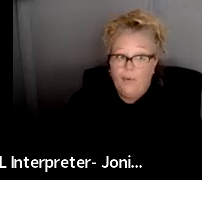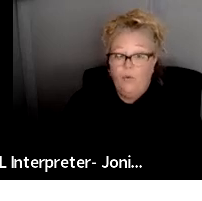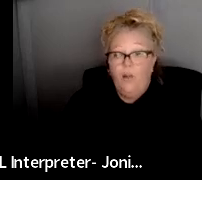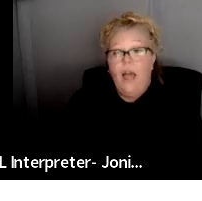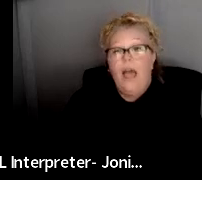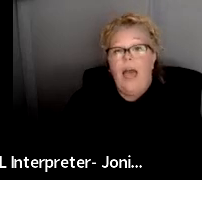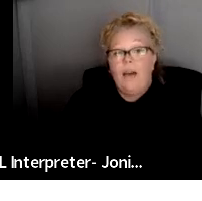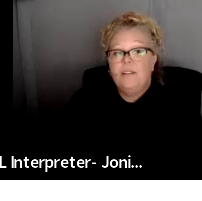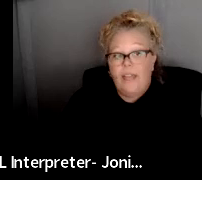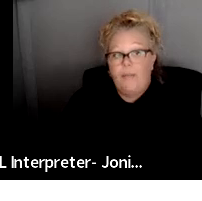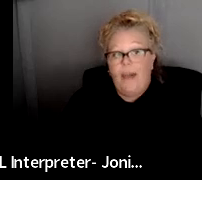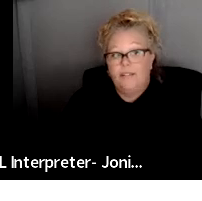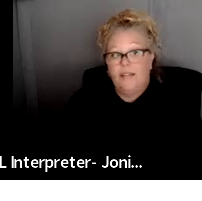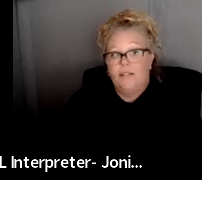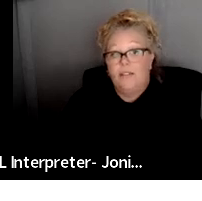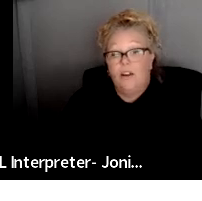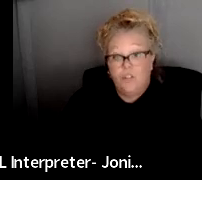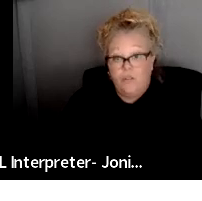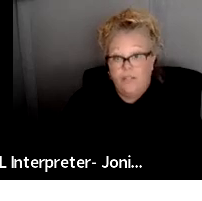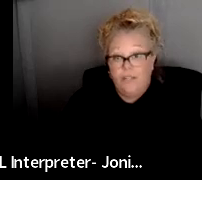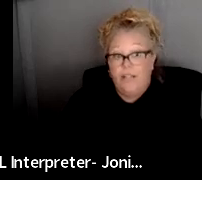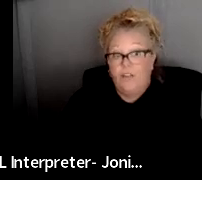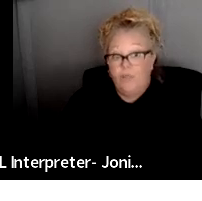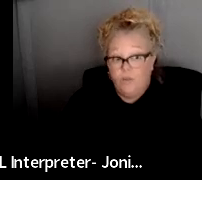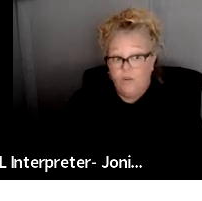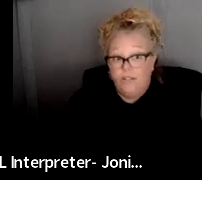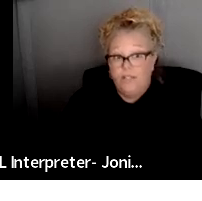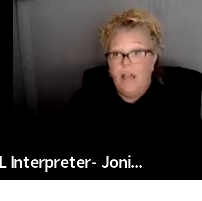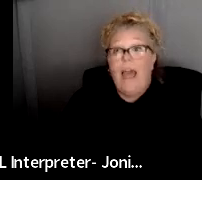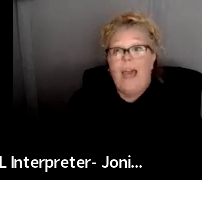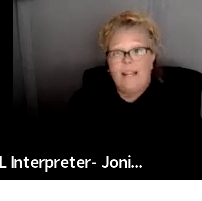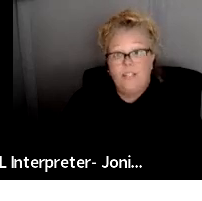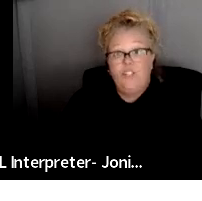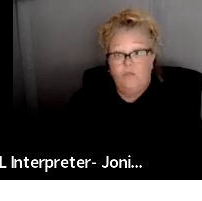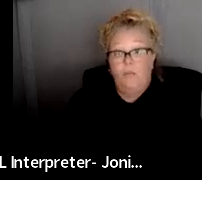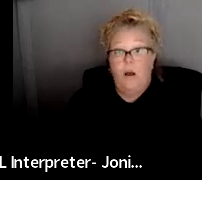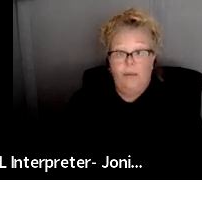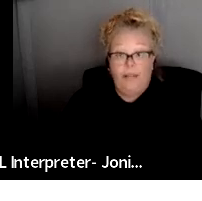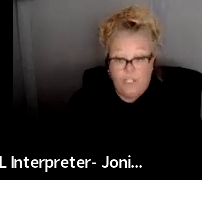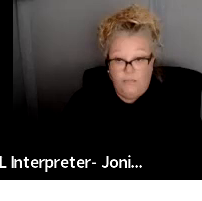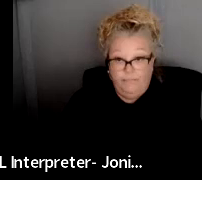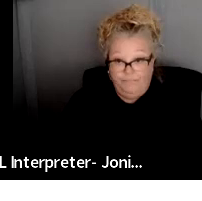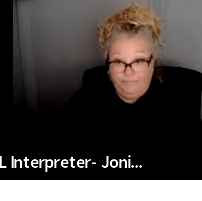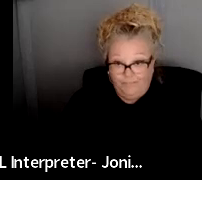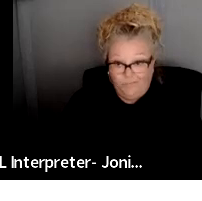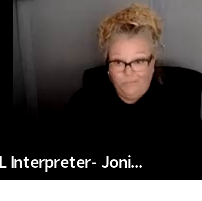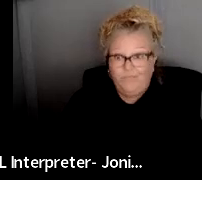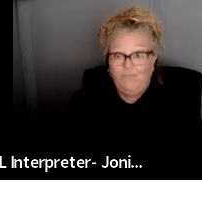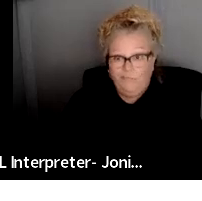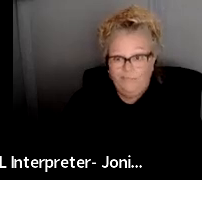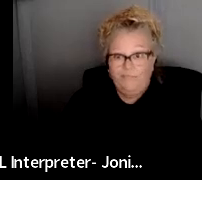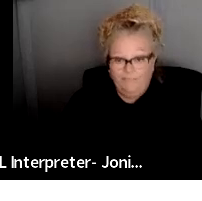deaf-blind people have the same access to their services and resources as the general population.